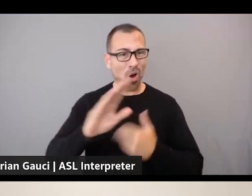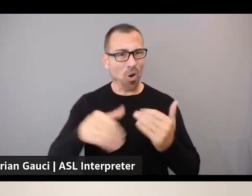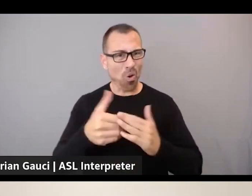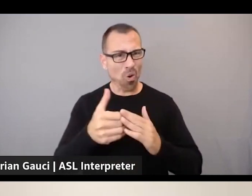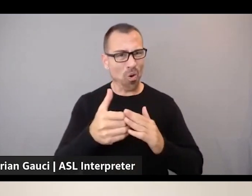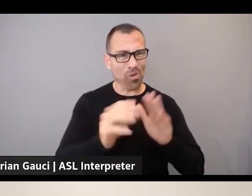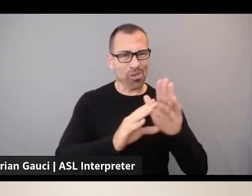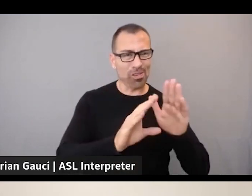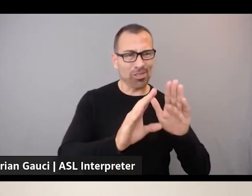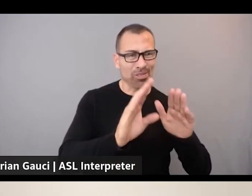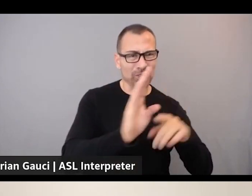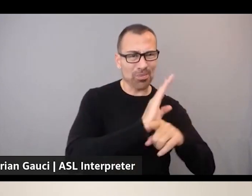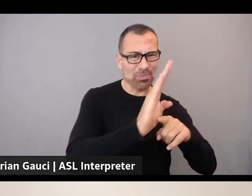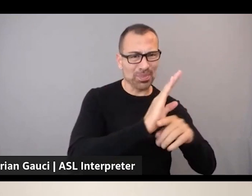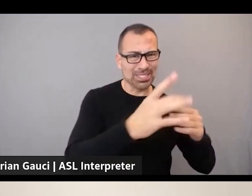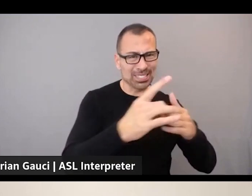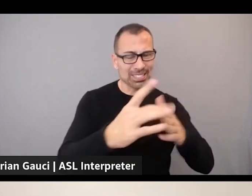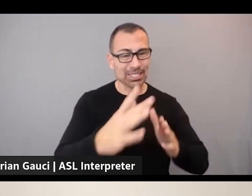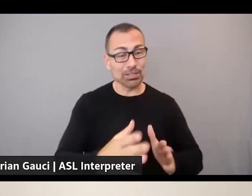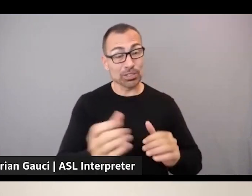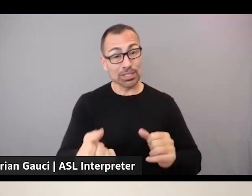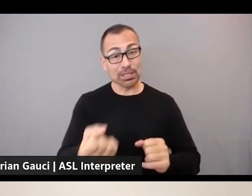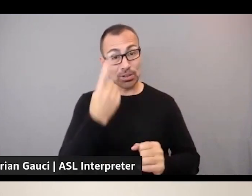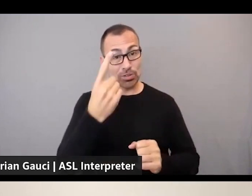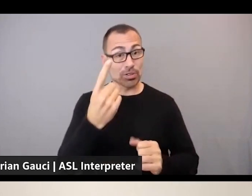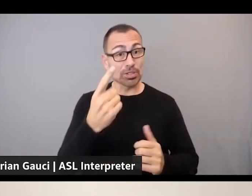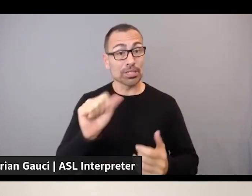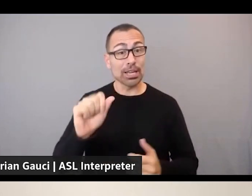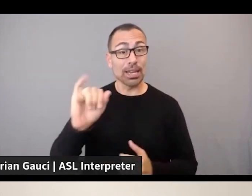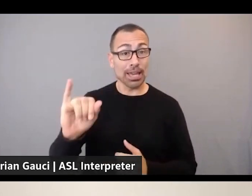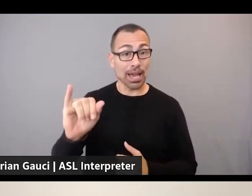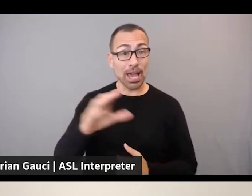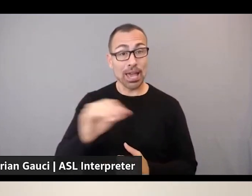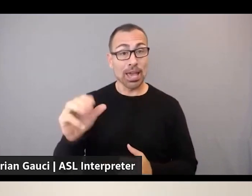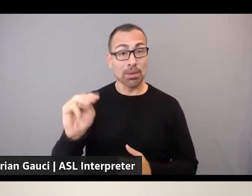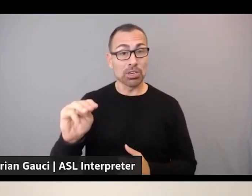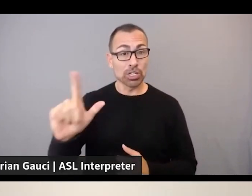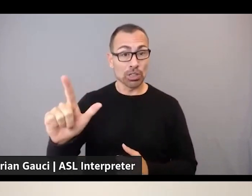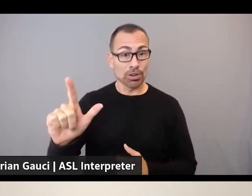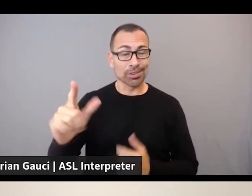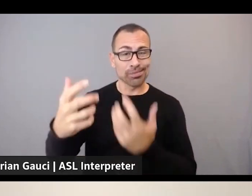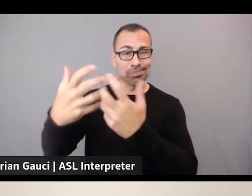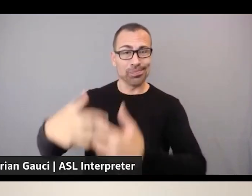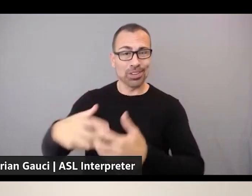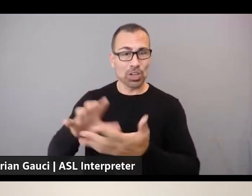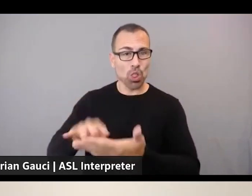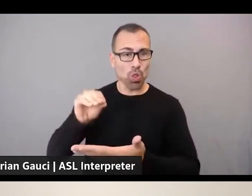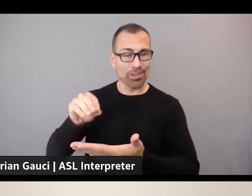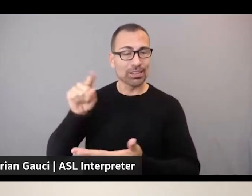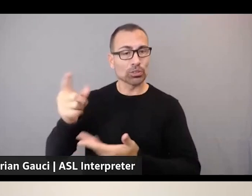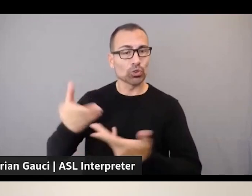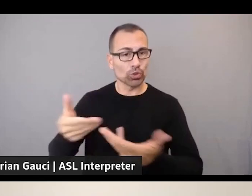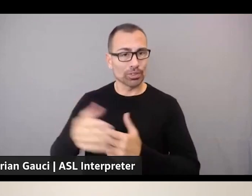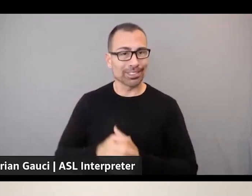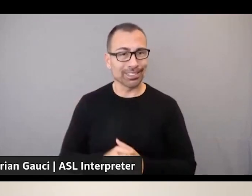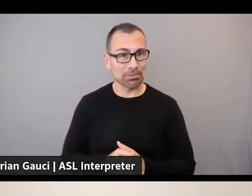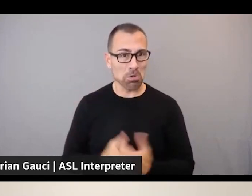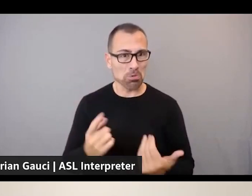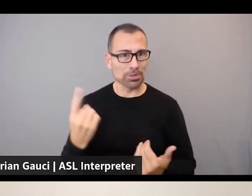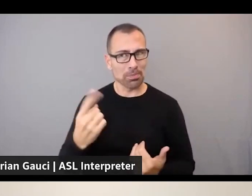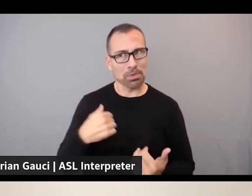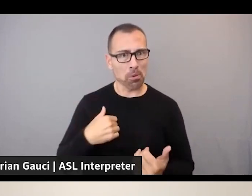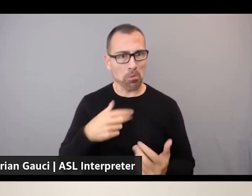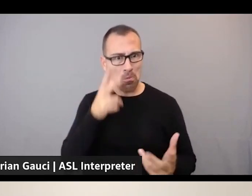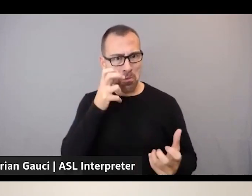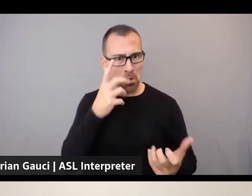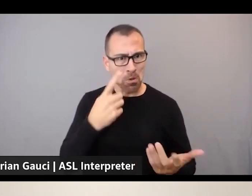and machine learning services. Just a topic that's been in the news this last year, Yeah, I've